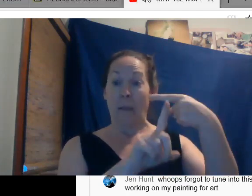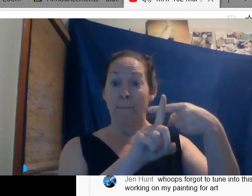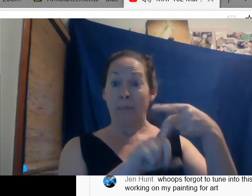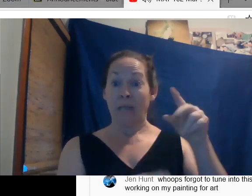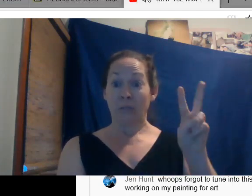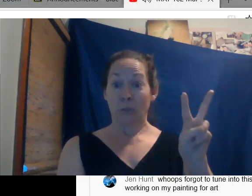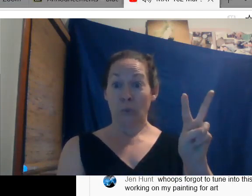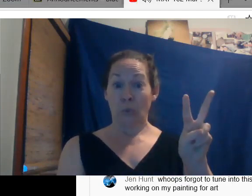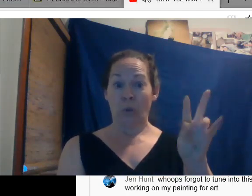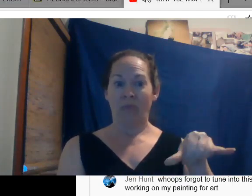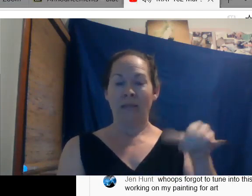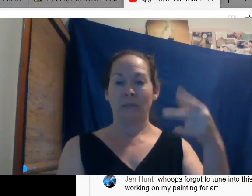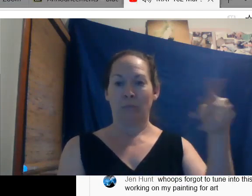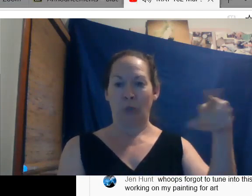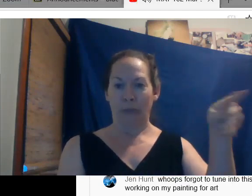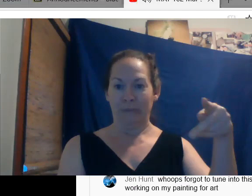and I'll make the 2 the purple term.